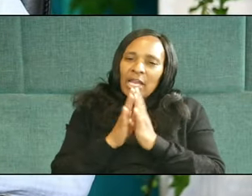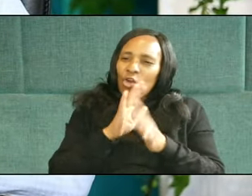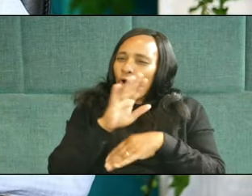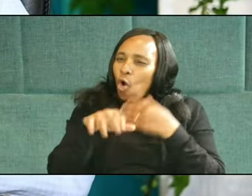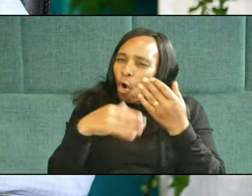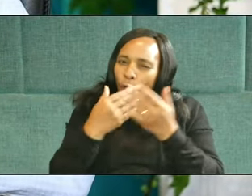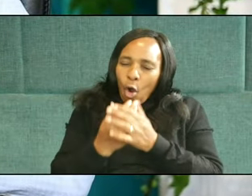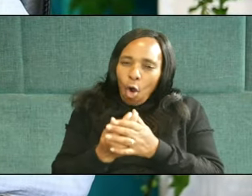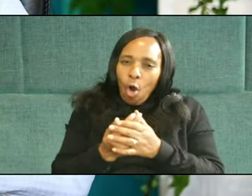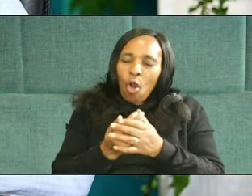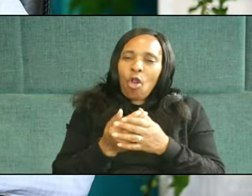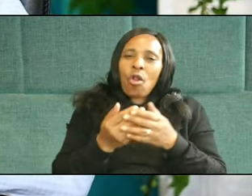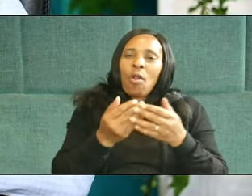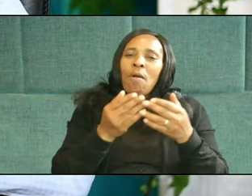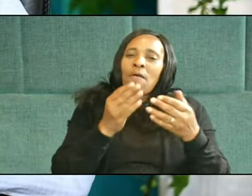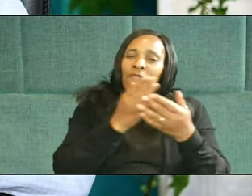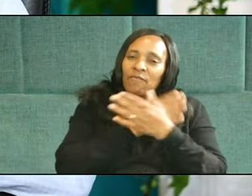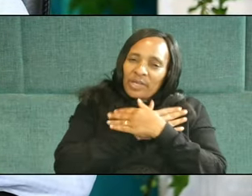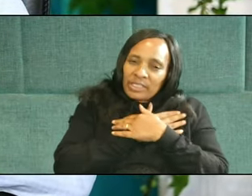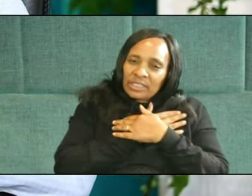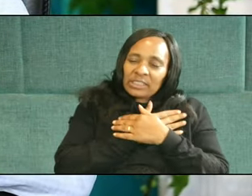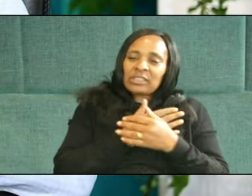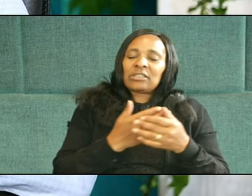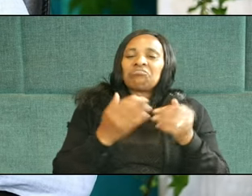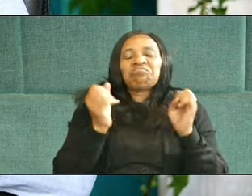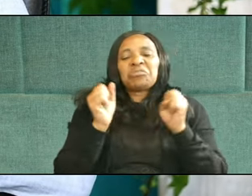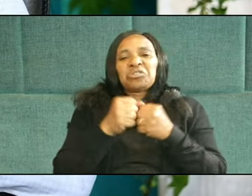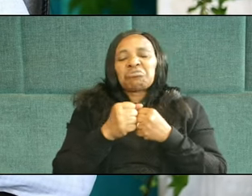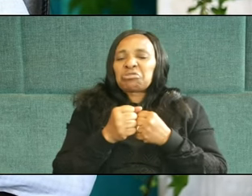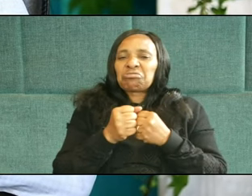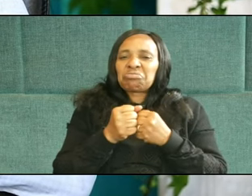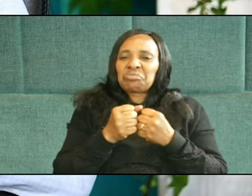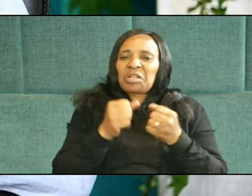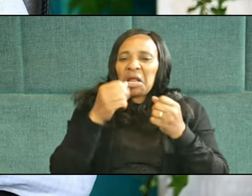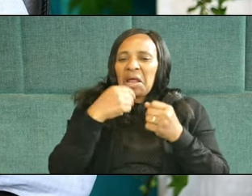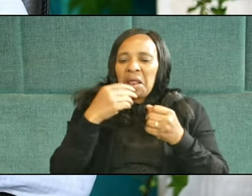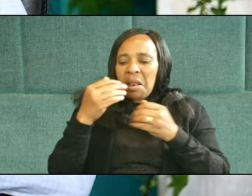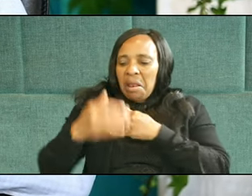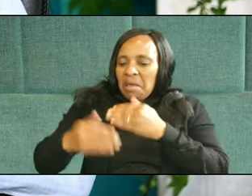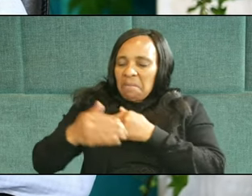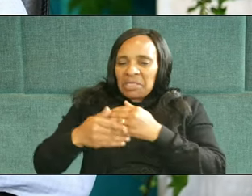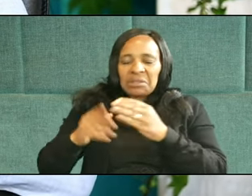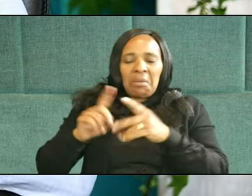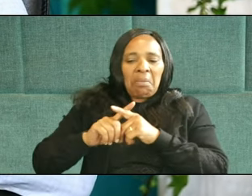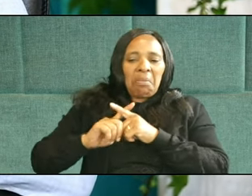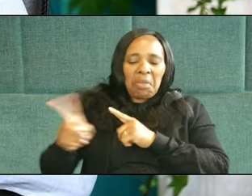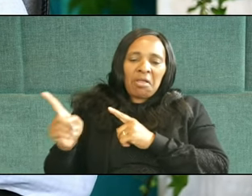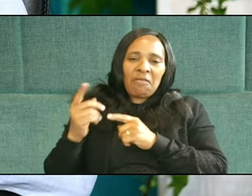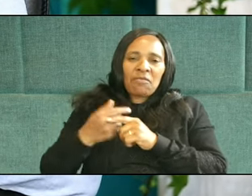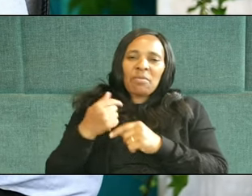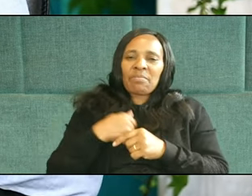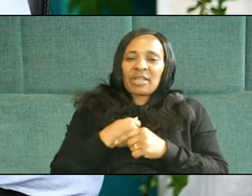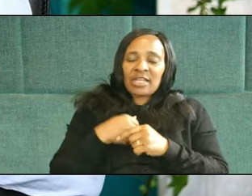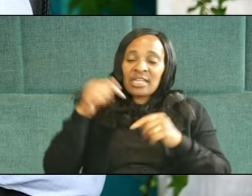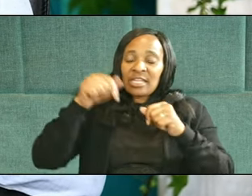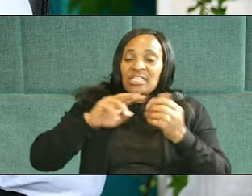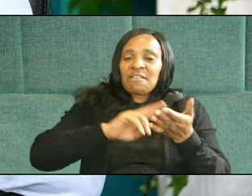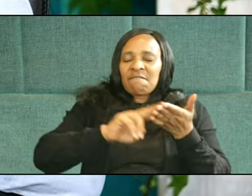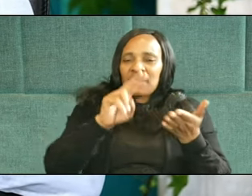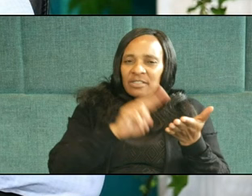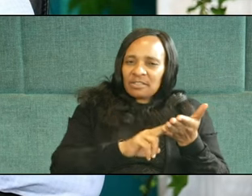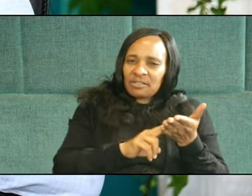me because of my wounds. My neighbors stay away from me. Mm, okay. So in this verse,